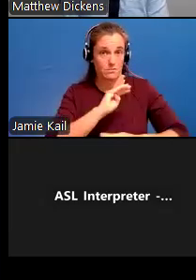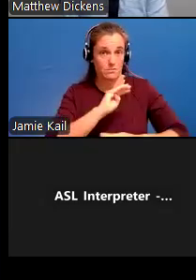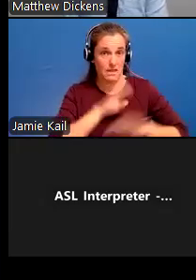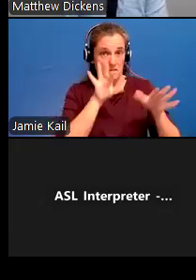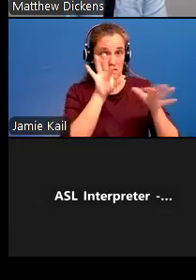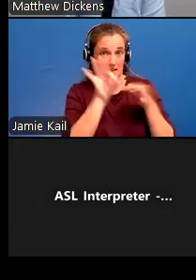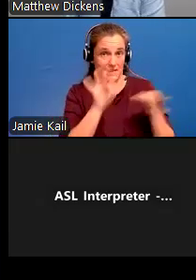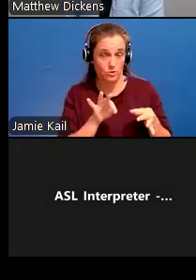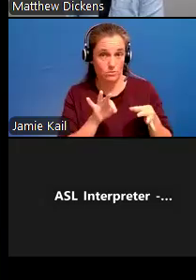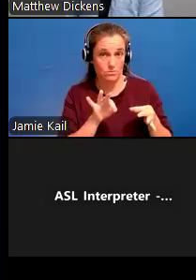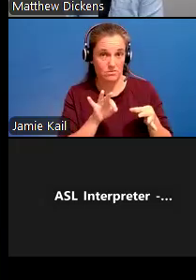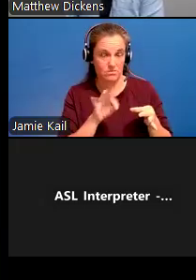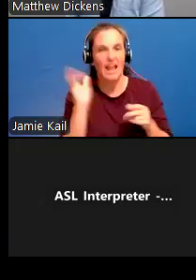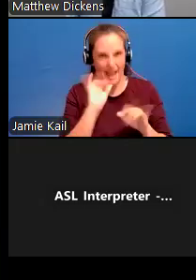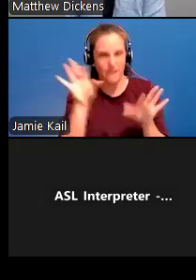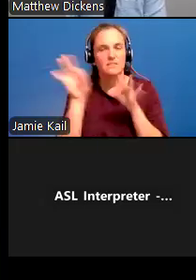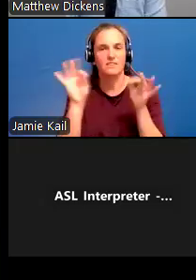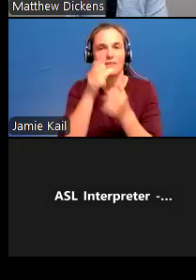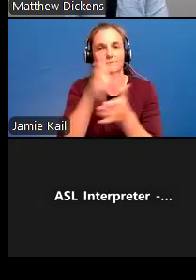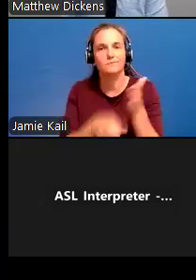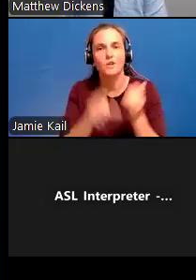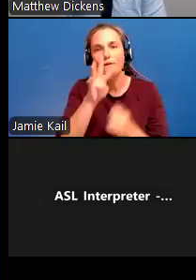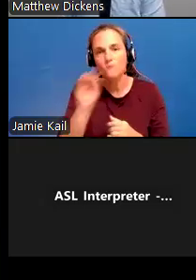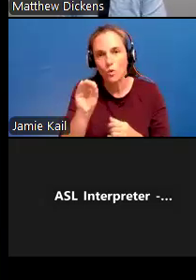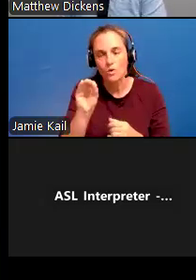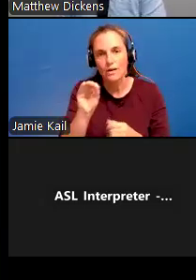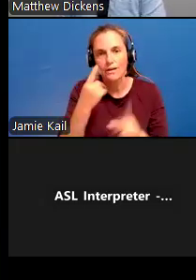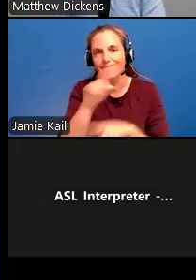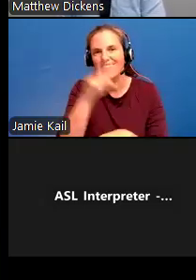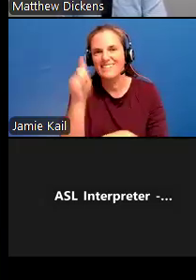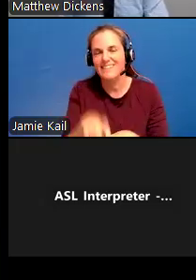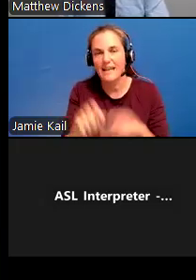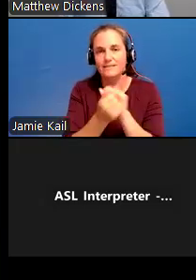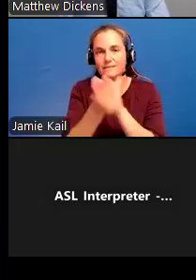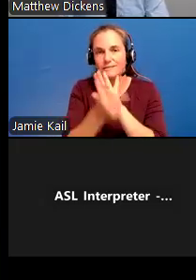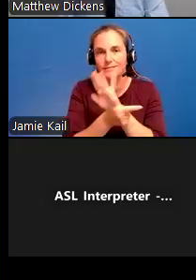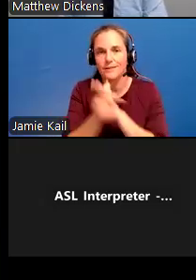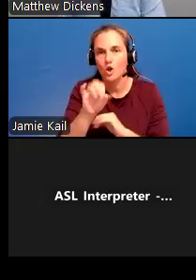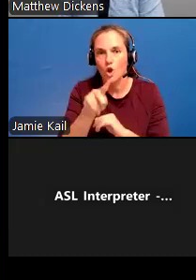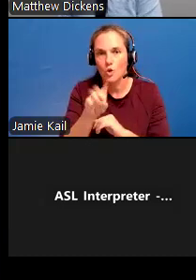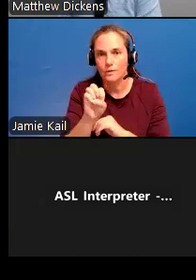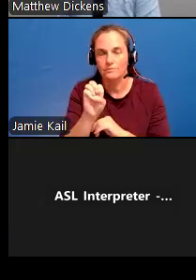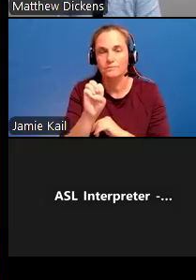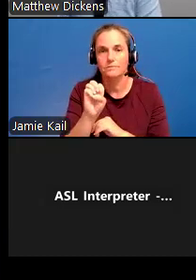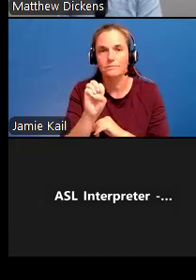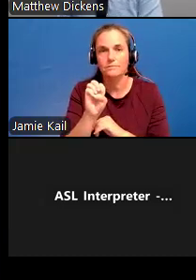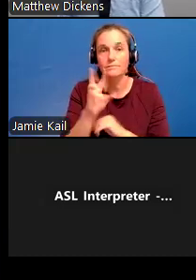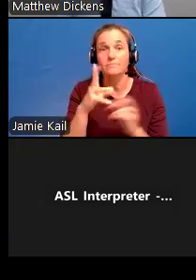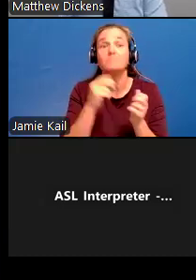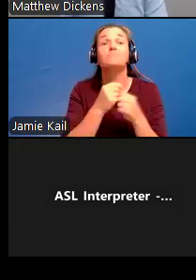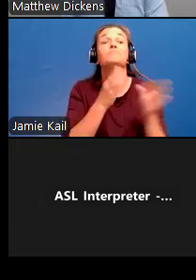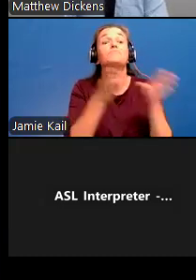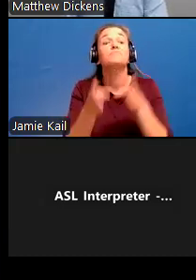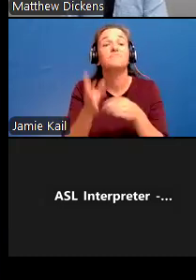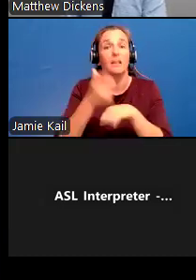definition as defined in Chapter 40 of the Texas Administrative Code, that the allegation